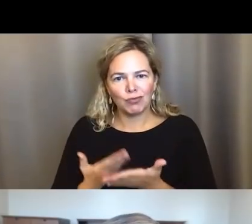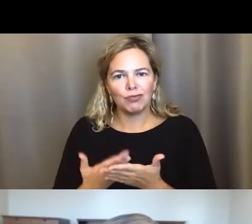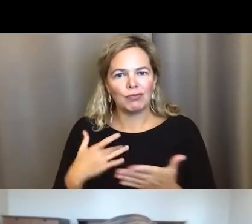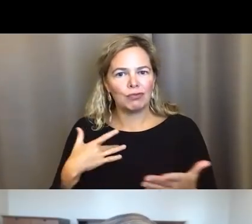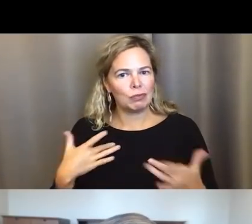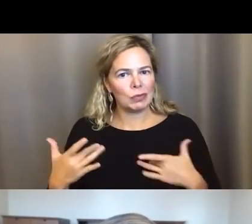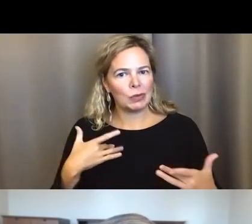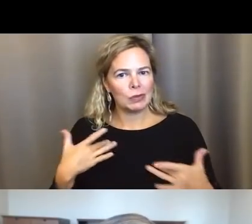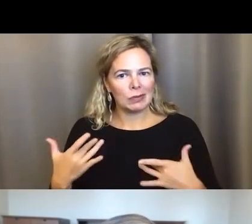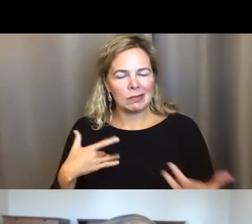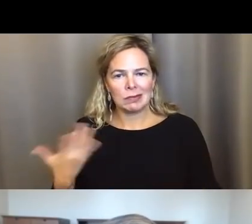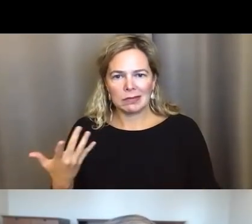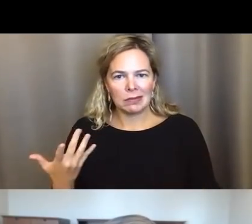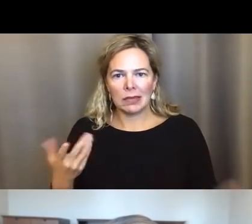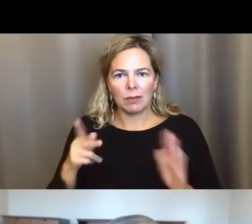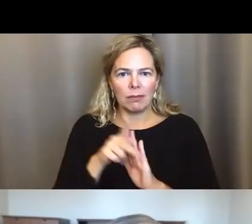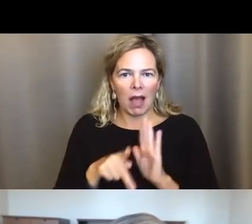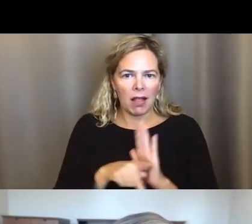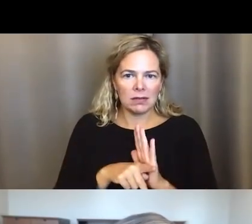about our policy.